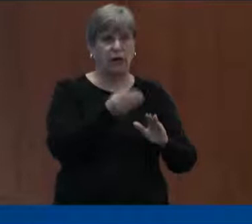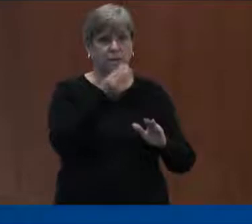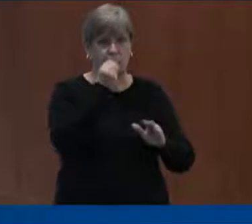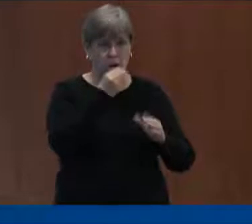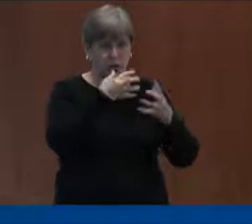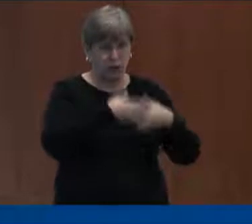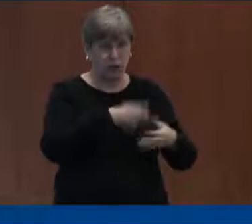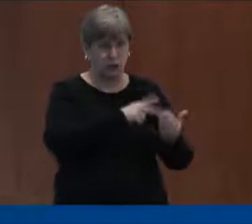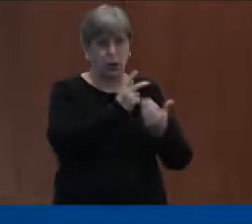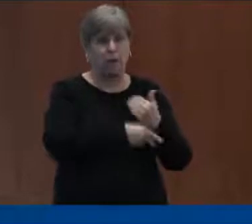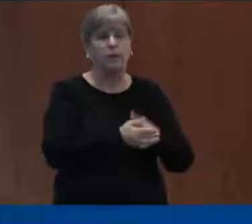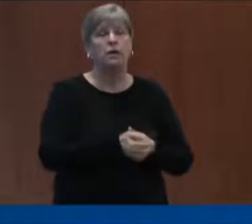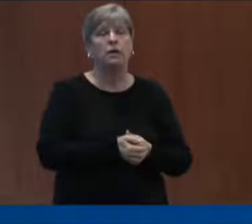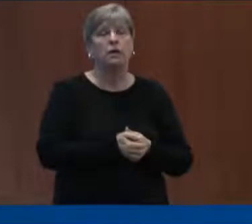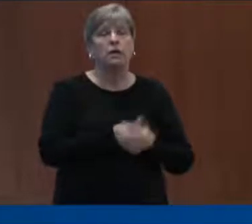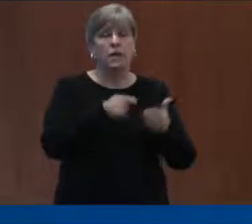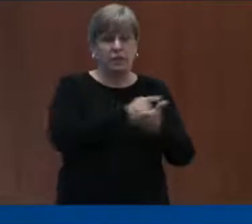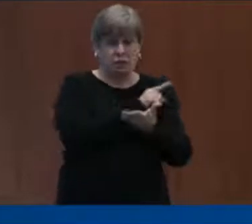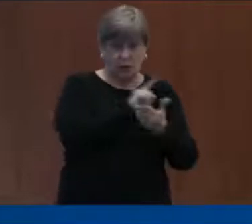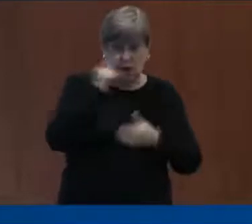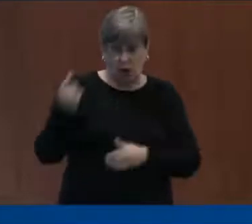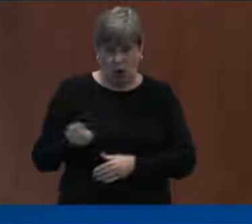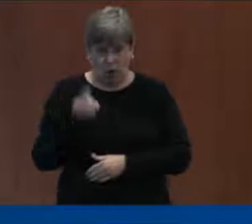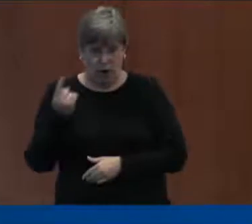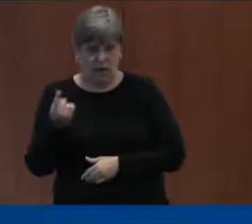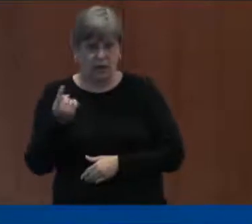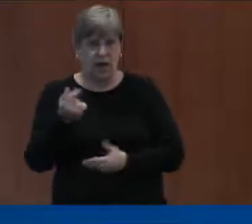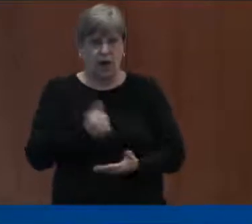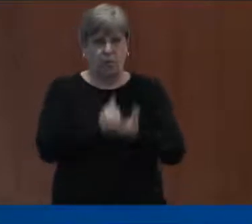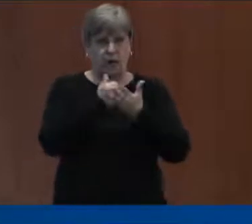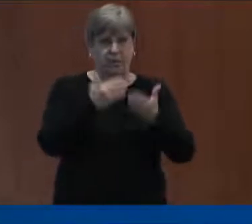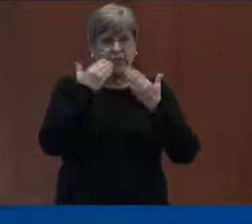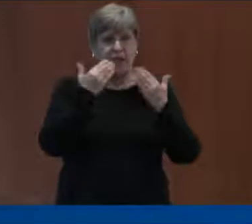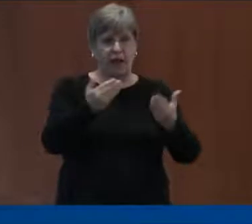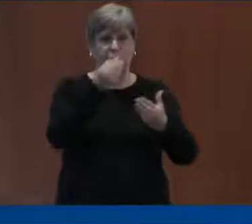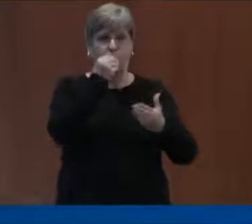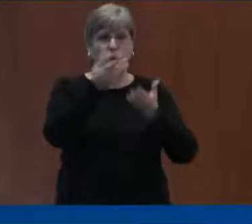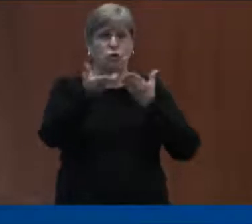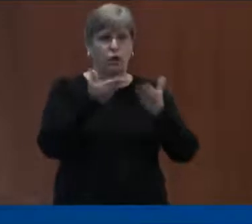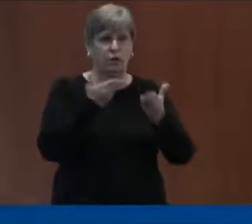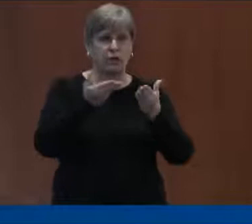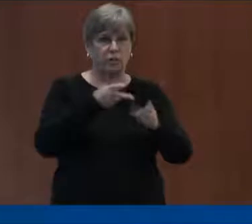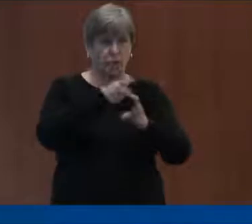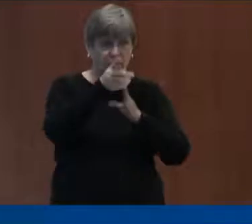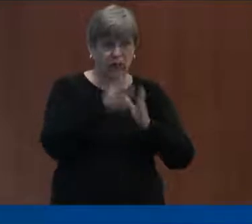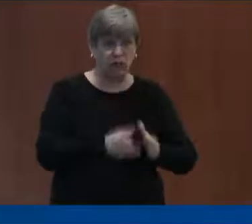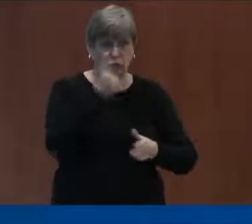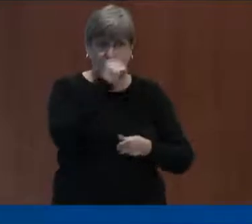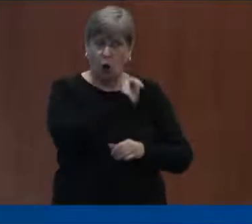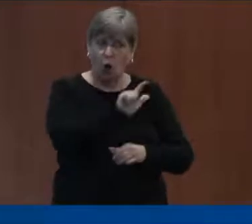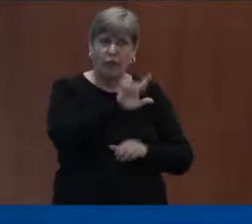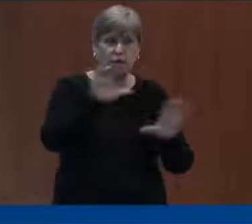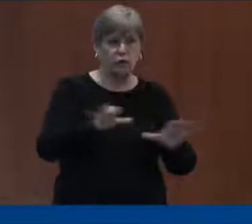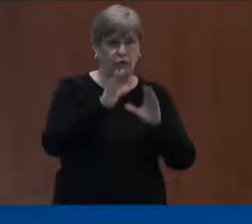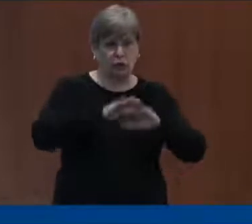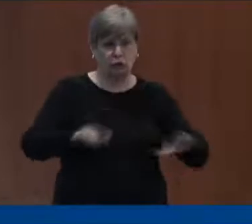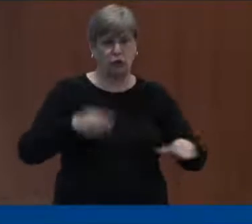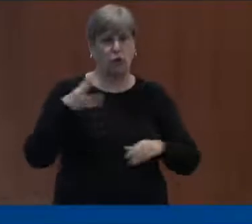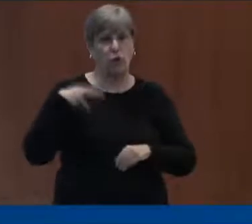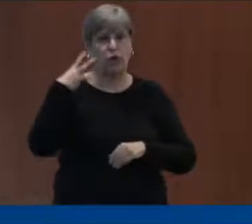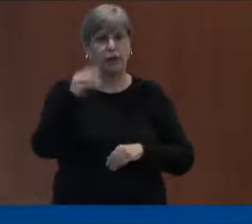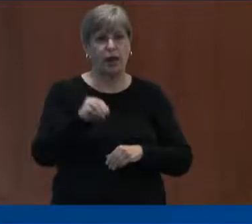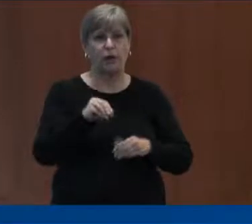program. This week and always, help me thank our food service professionals for all they do for the children of Washington